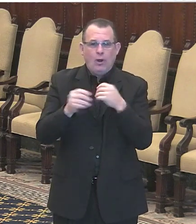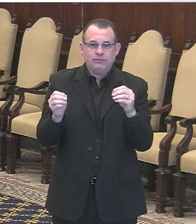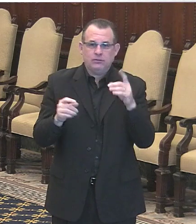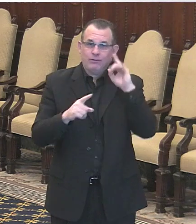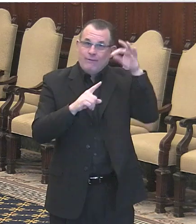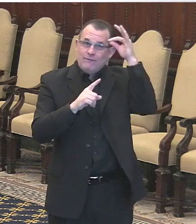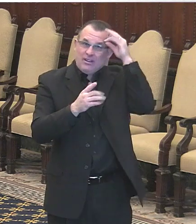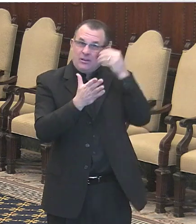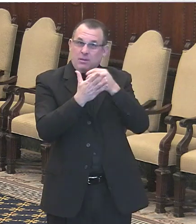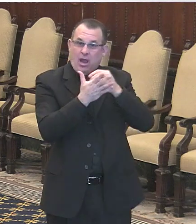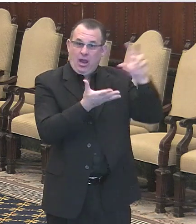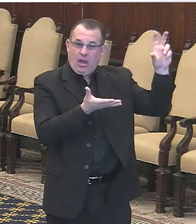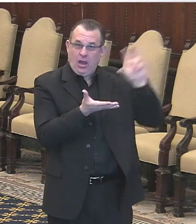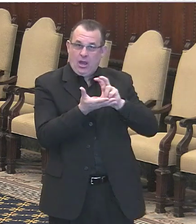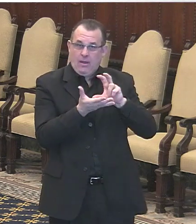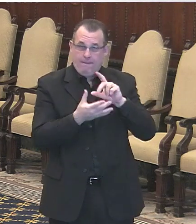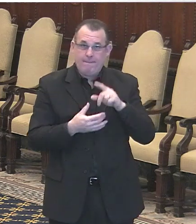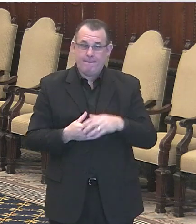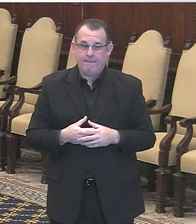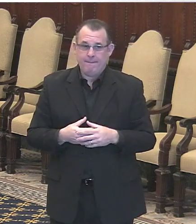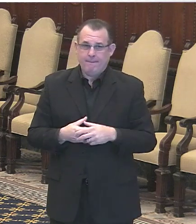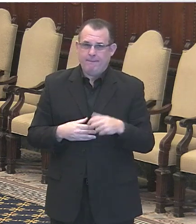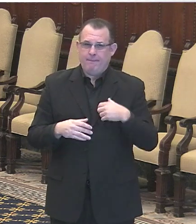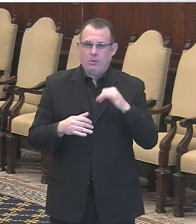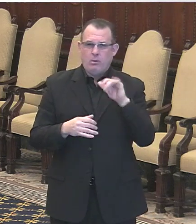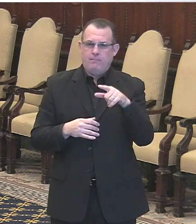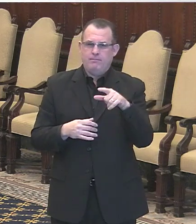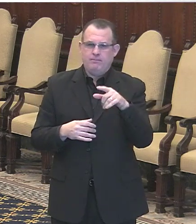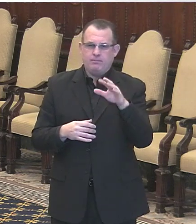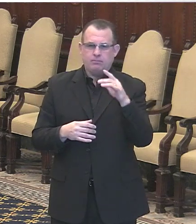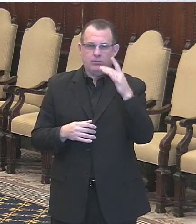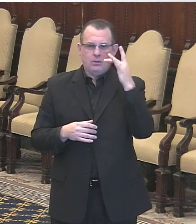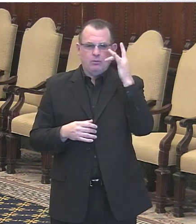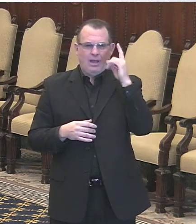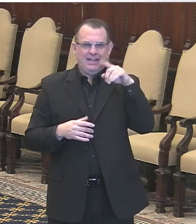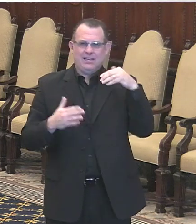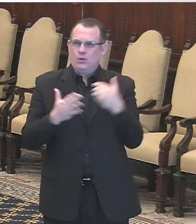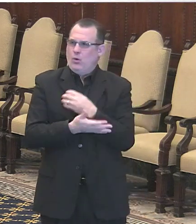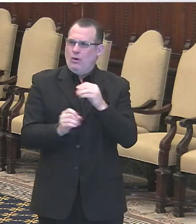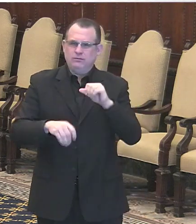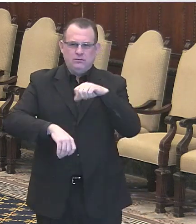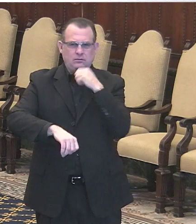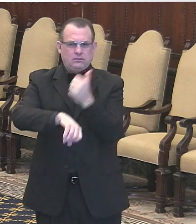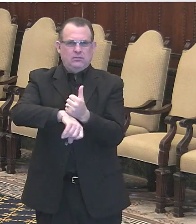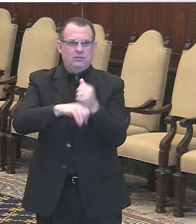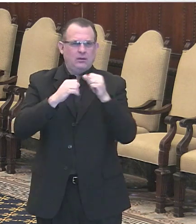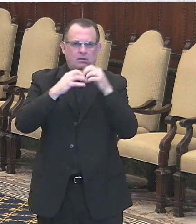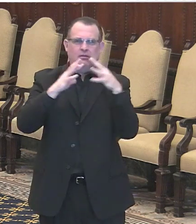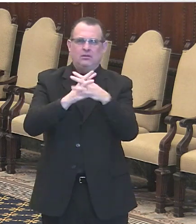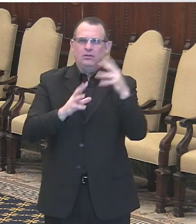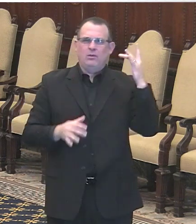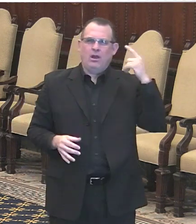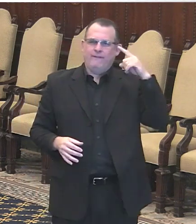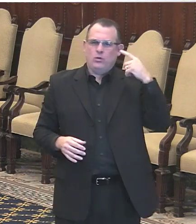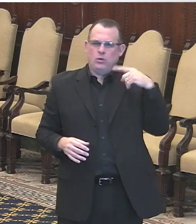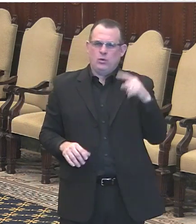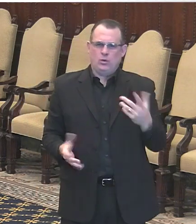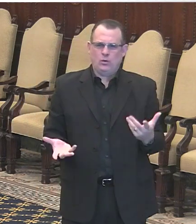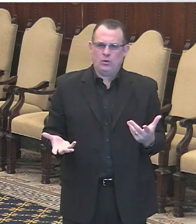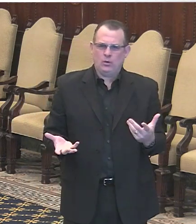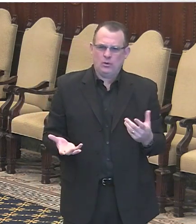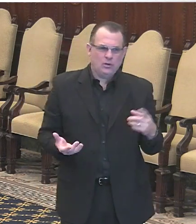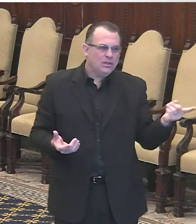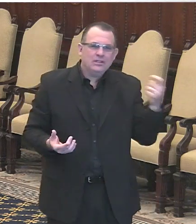monies, why is an entire new office needed when the administration just cut off some other offices? And